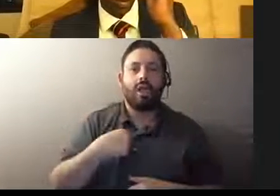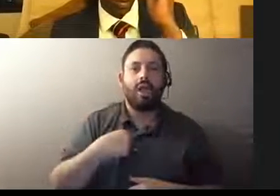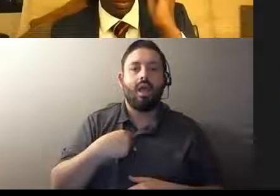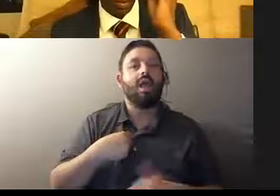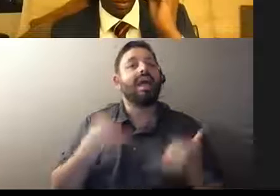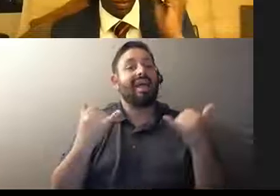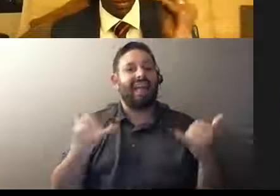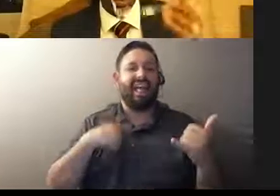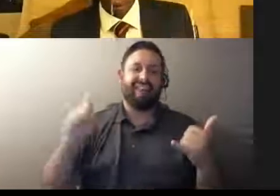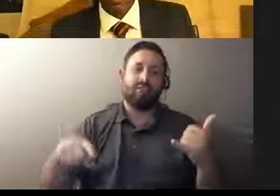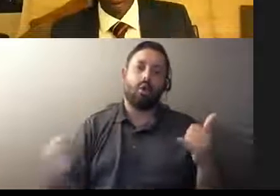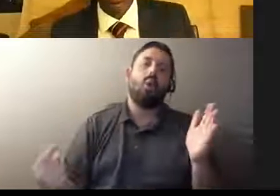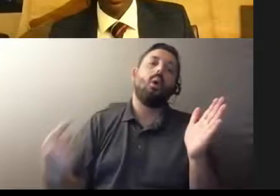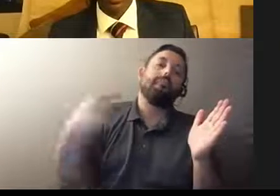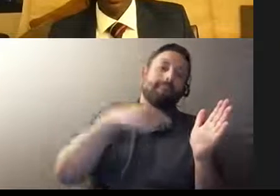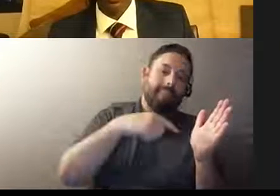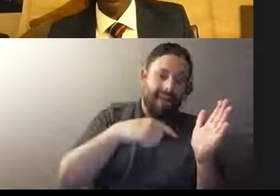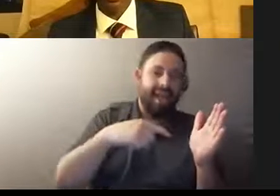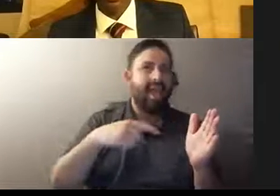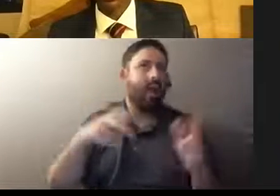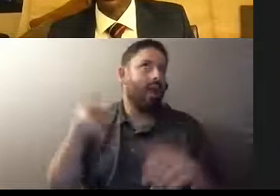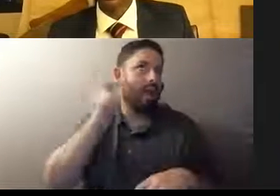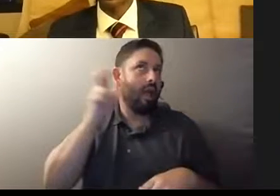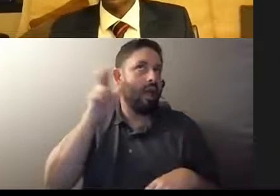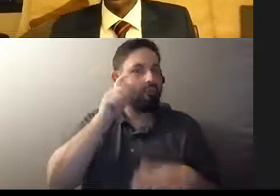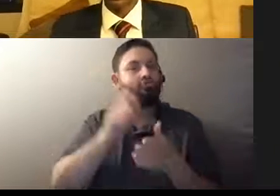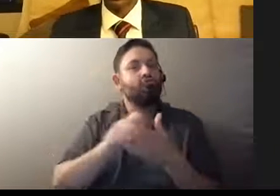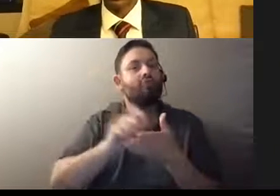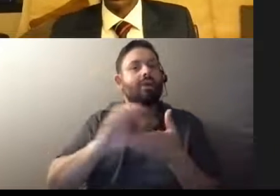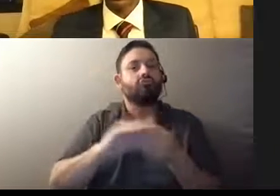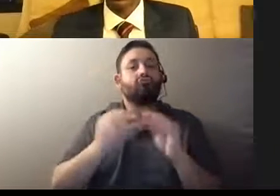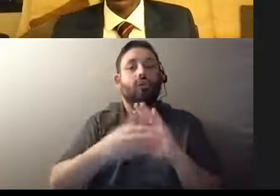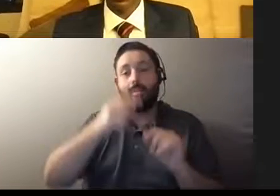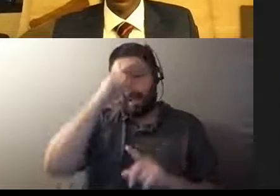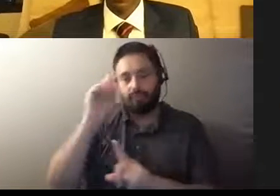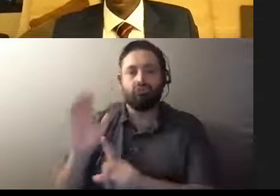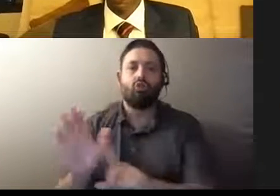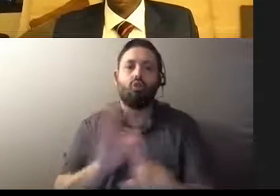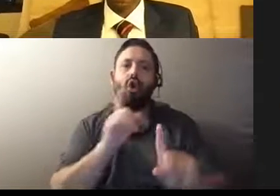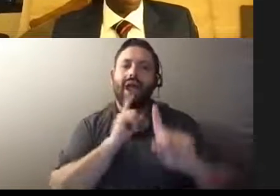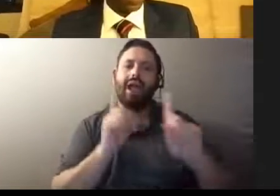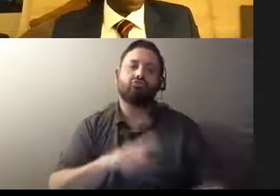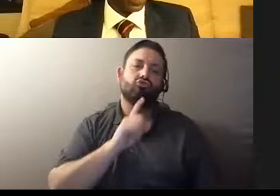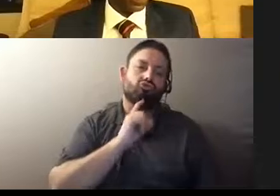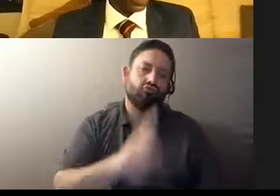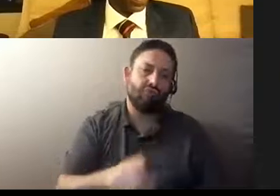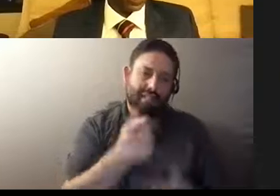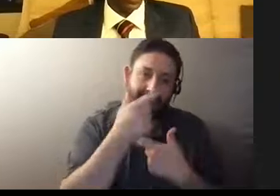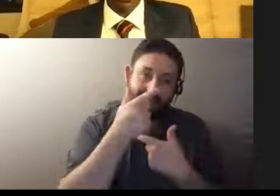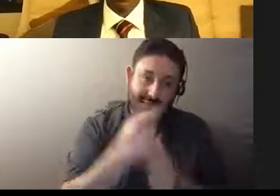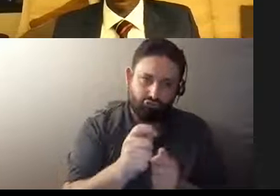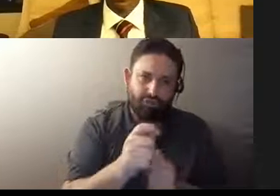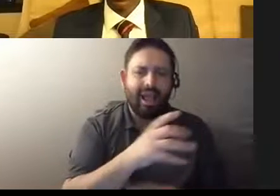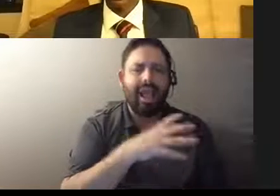now I have to go back and re-listen to this so I can write a story about it, because your answers were also really, really interesting and